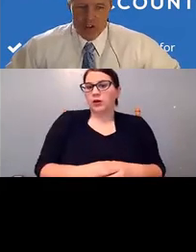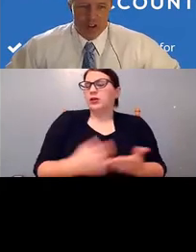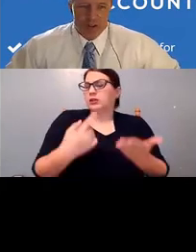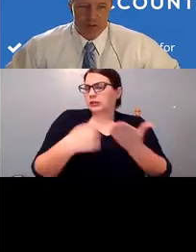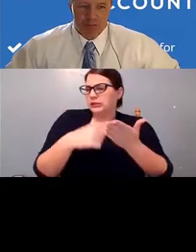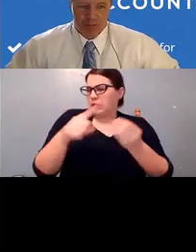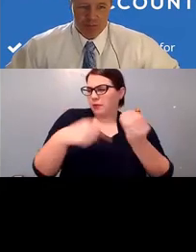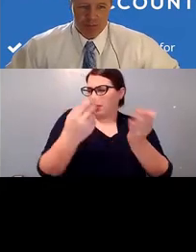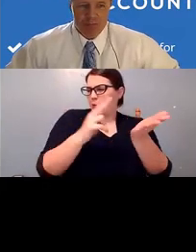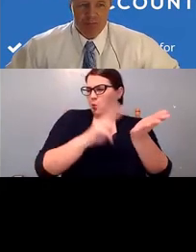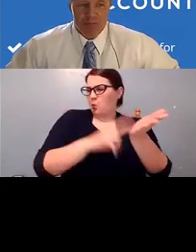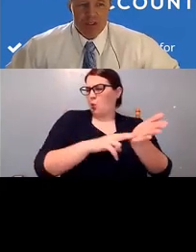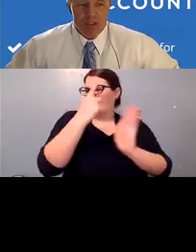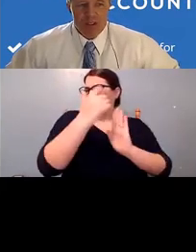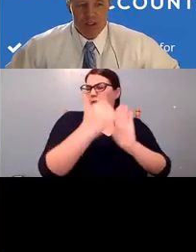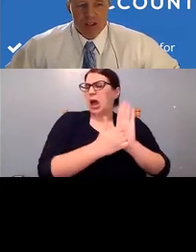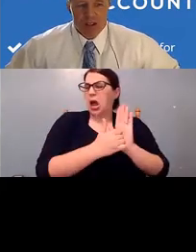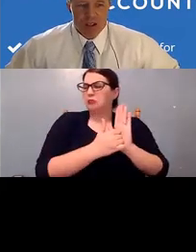do we start?